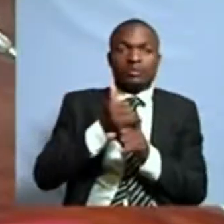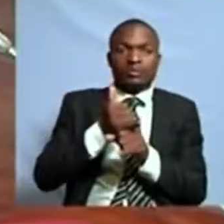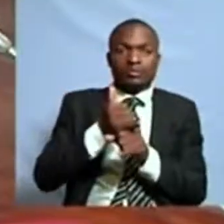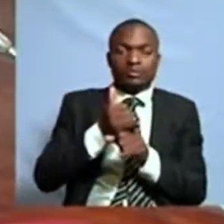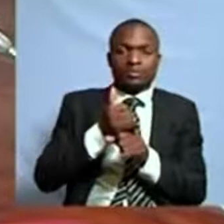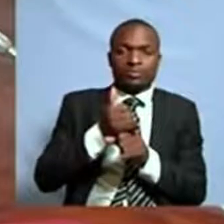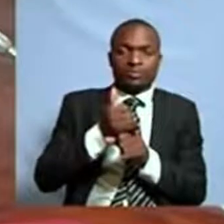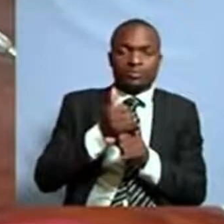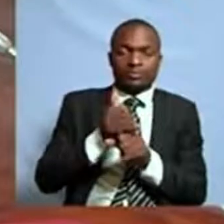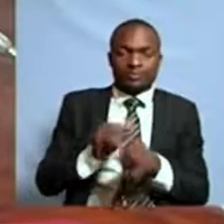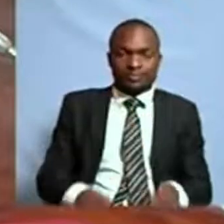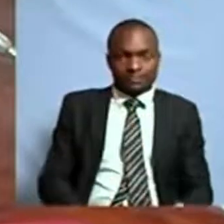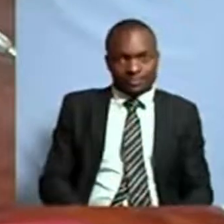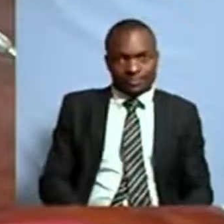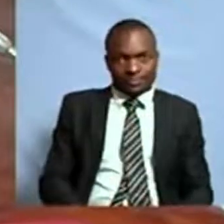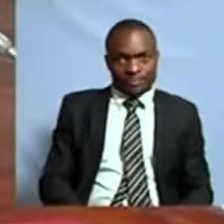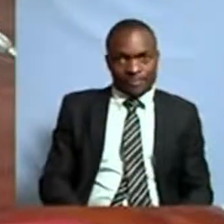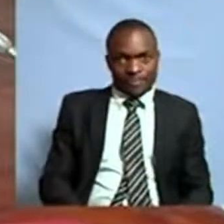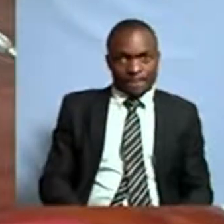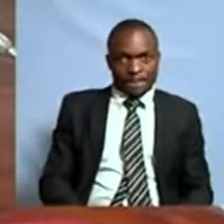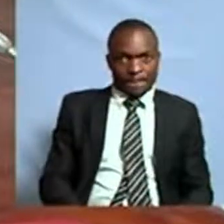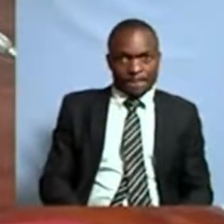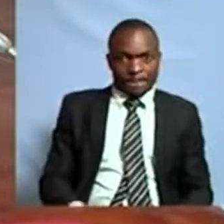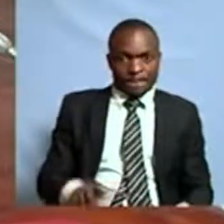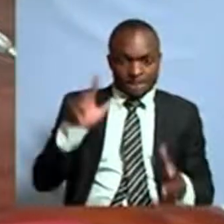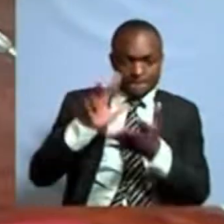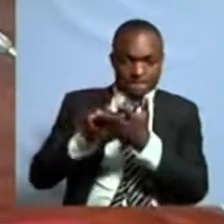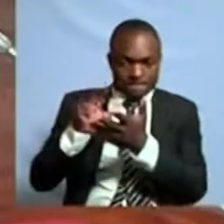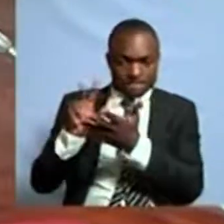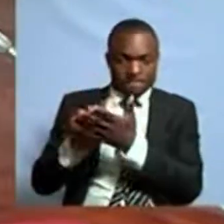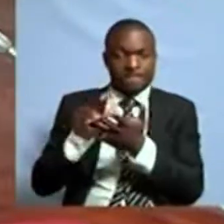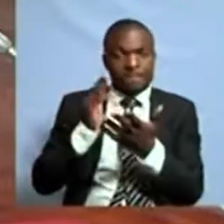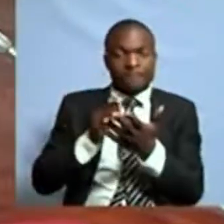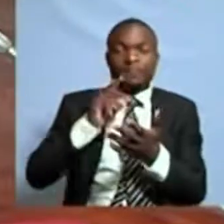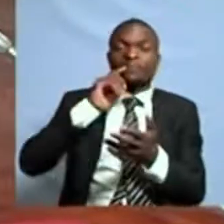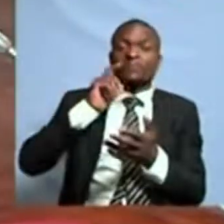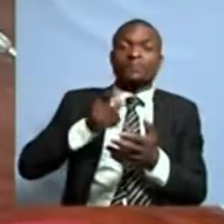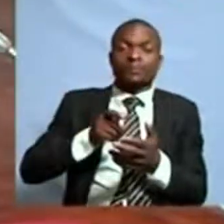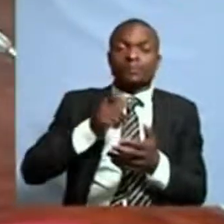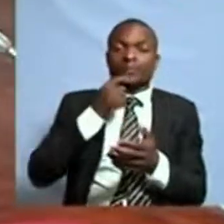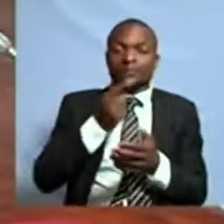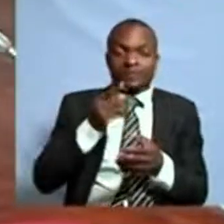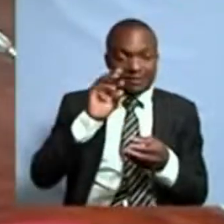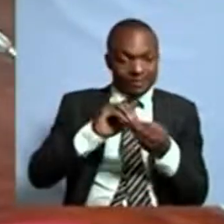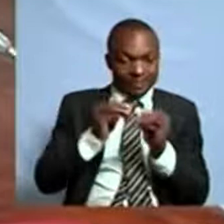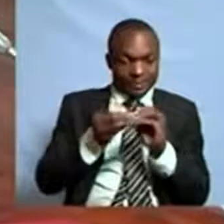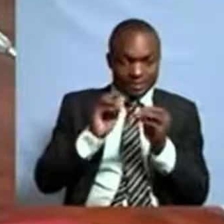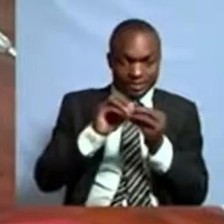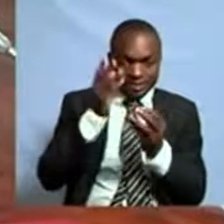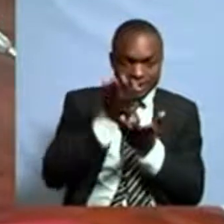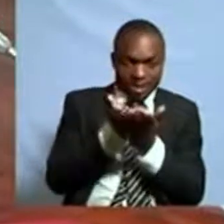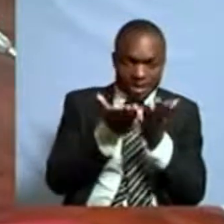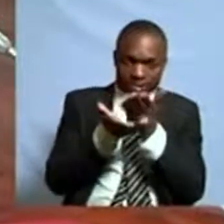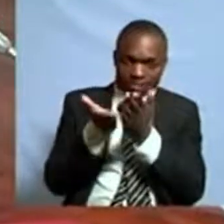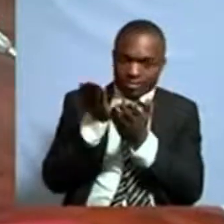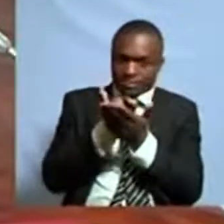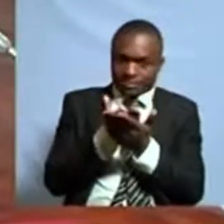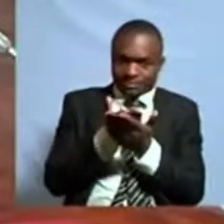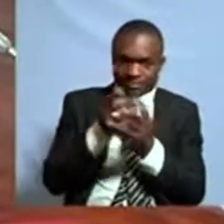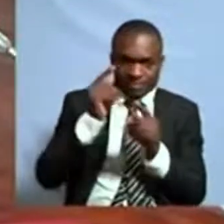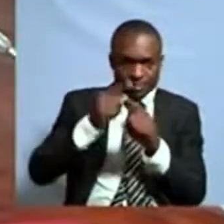and that the act to be passed must prescribe the number of contributions in terms of